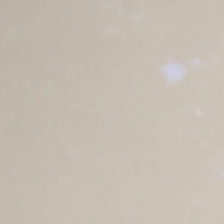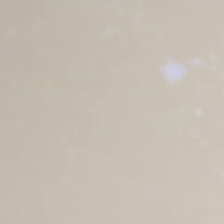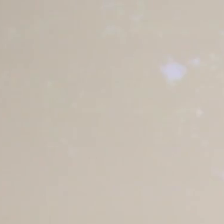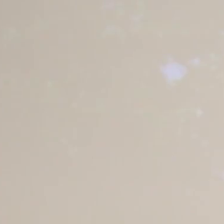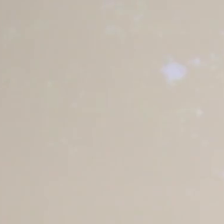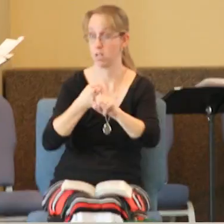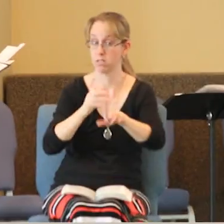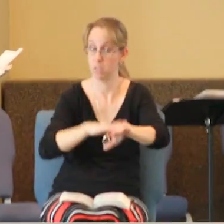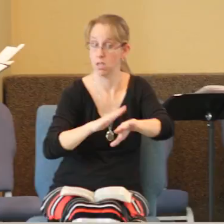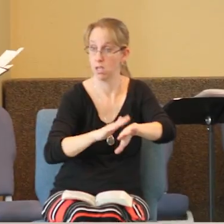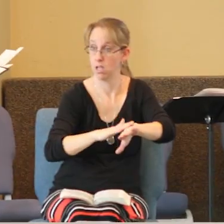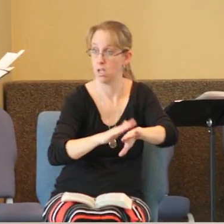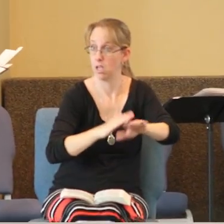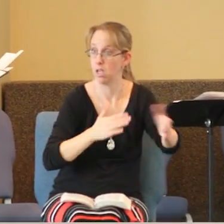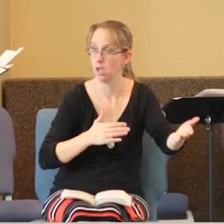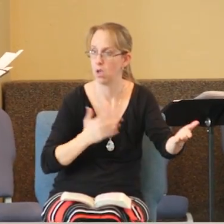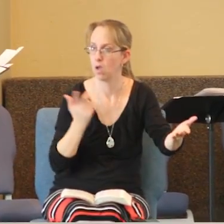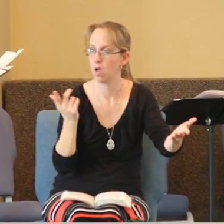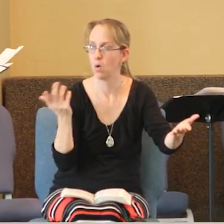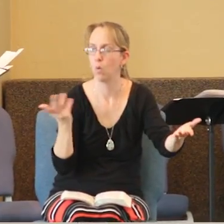friends?